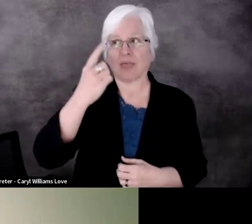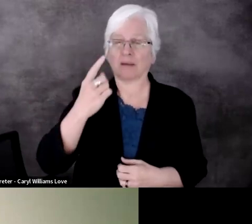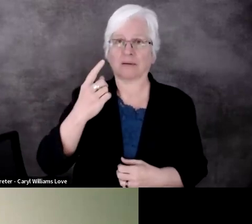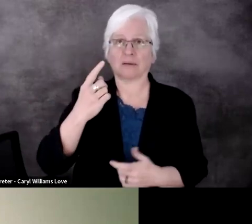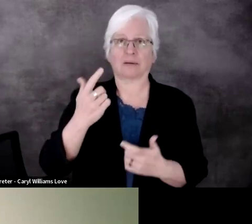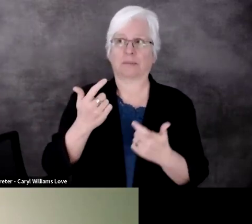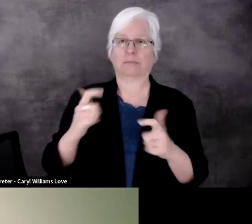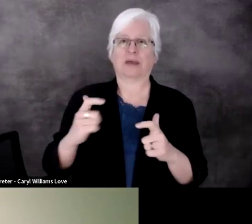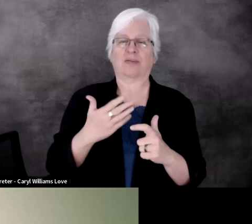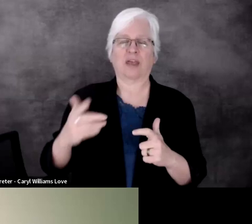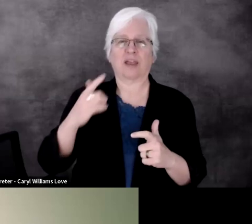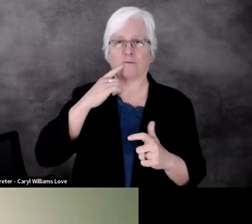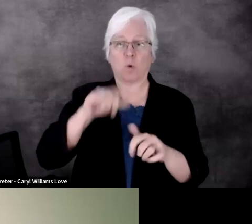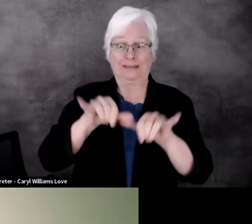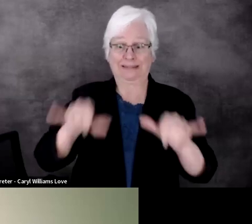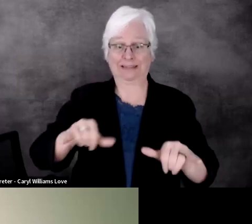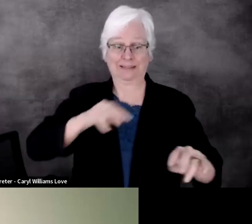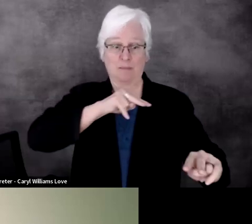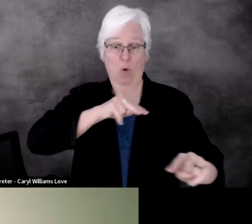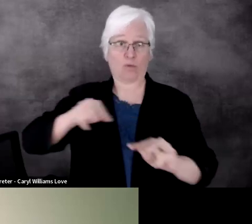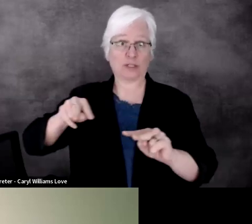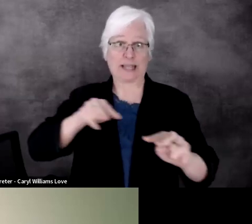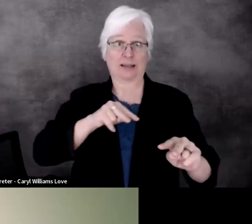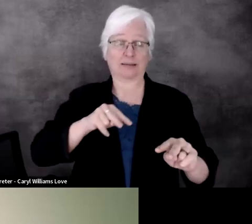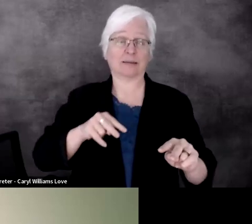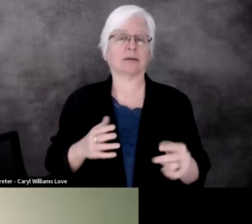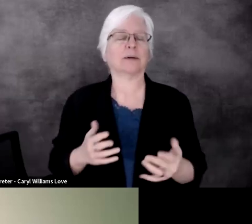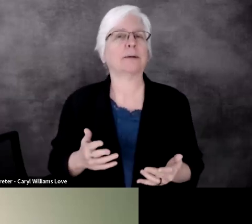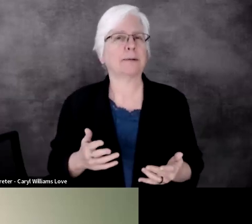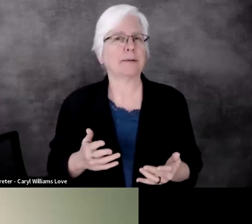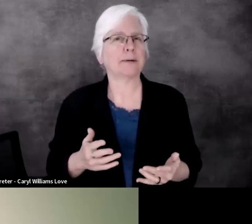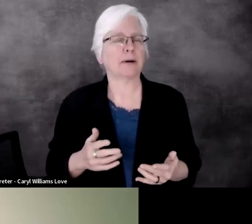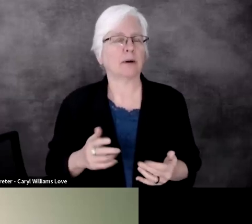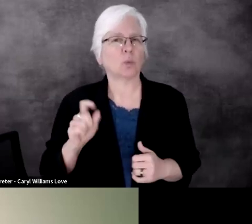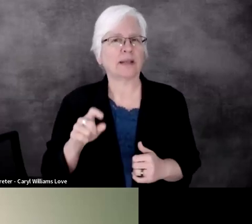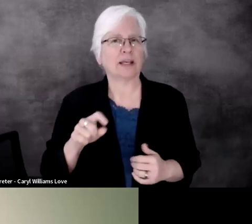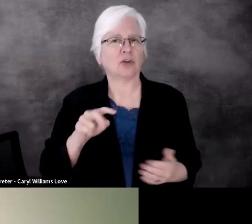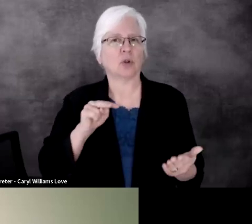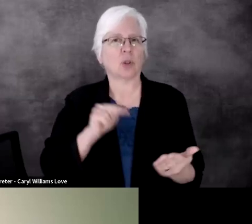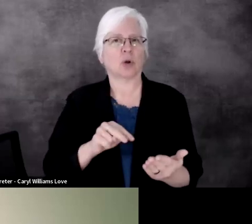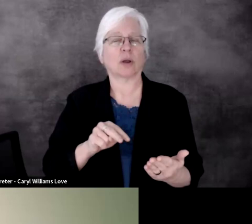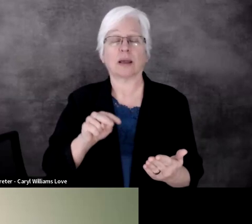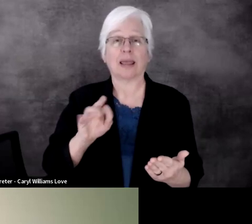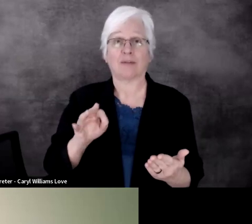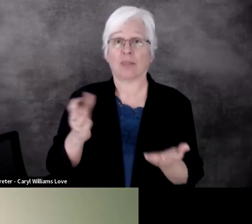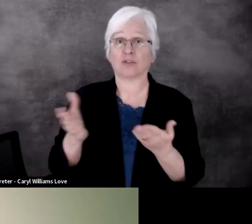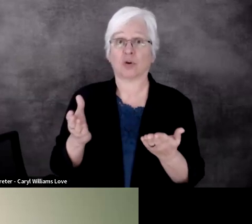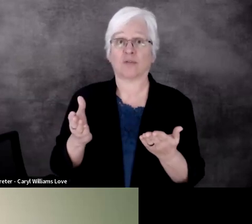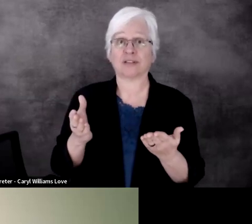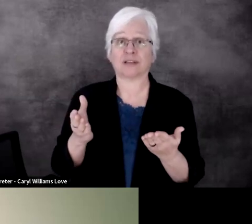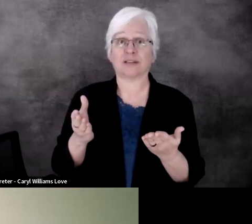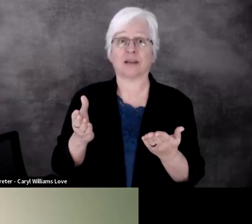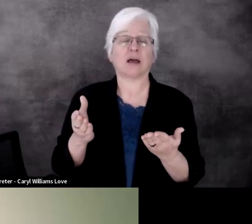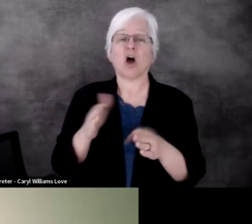our system oversight is looking at whether services are divided in the places that are